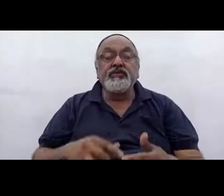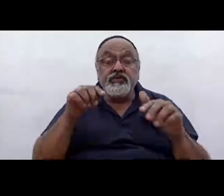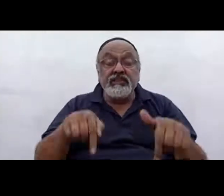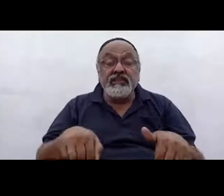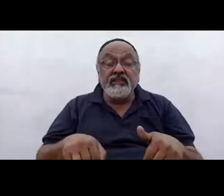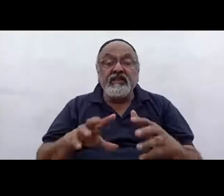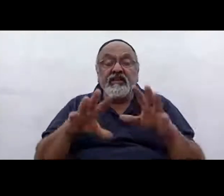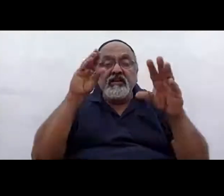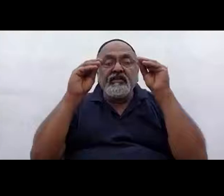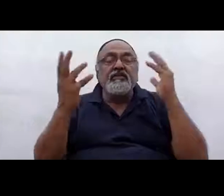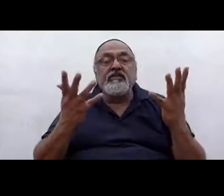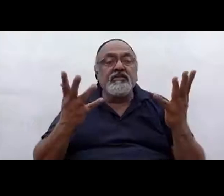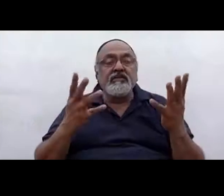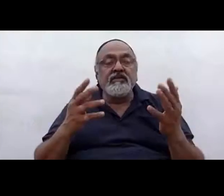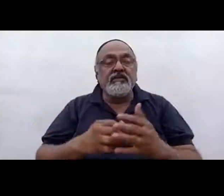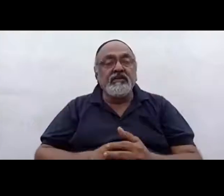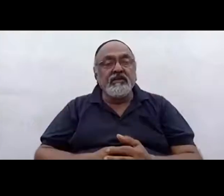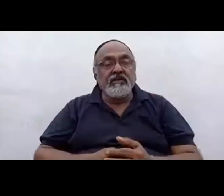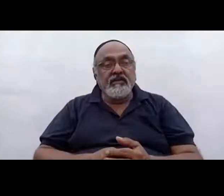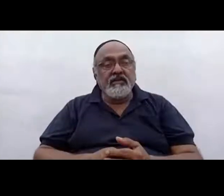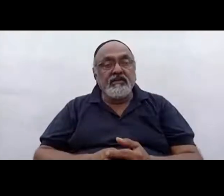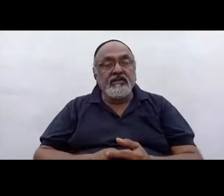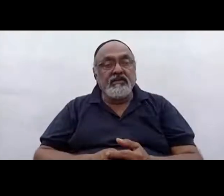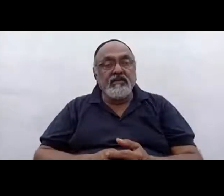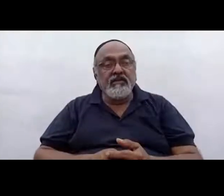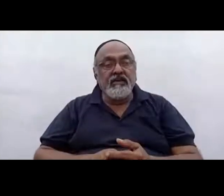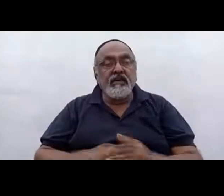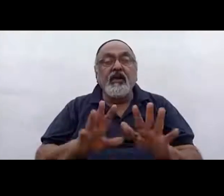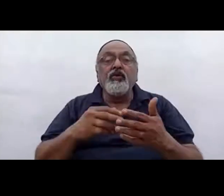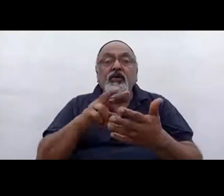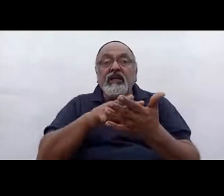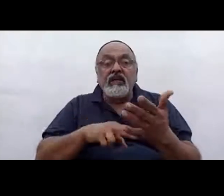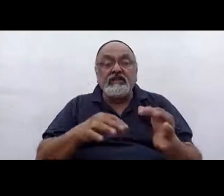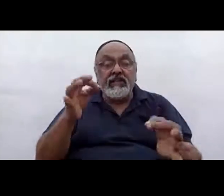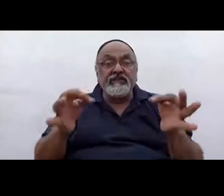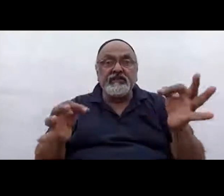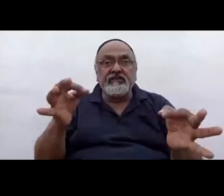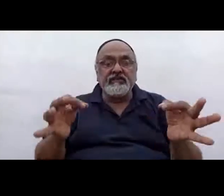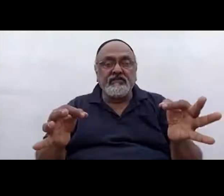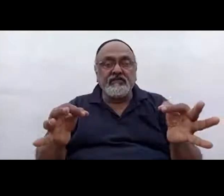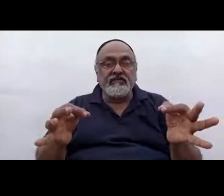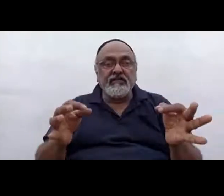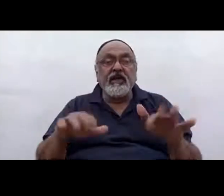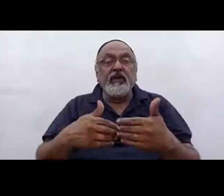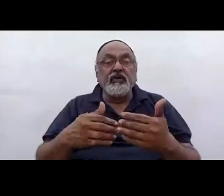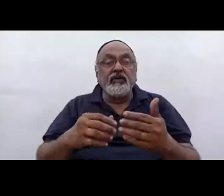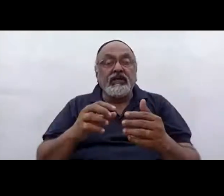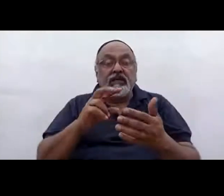will be looking into how to read a judgment and how to write a case